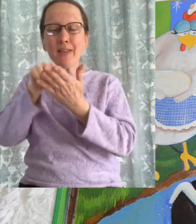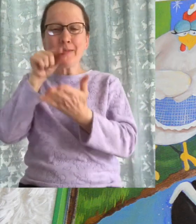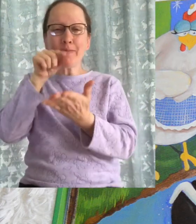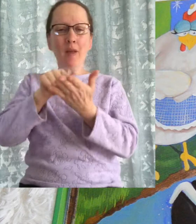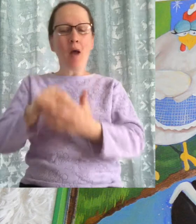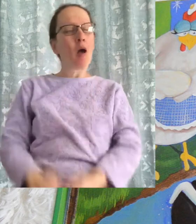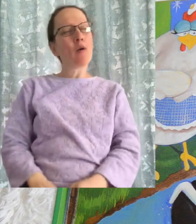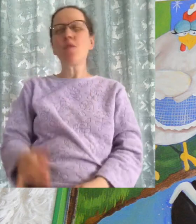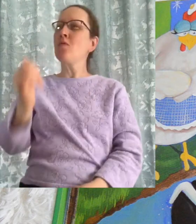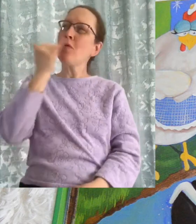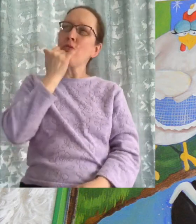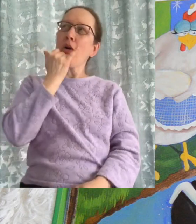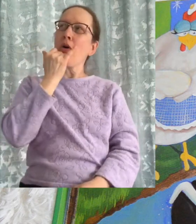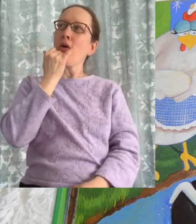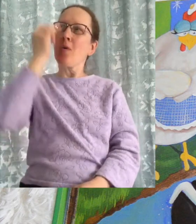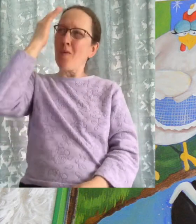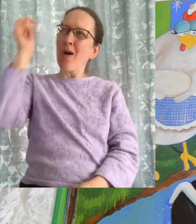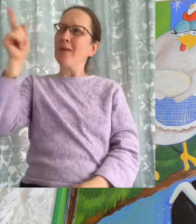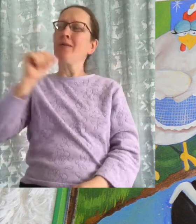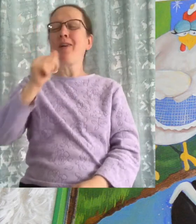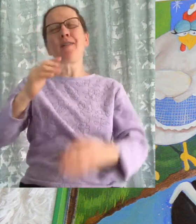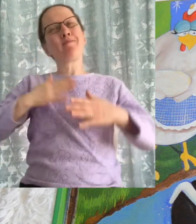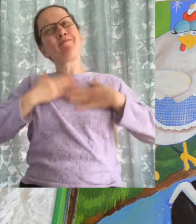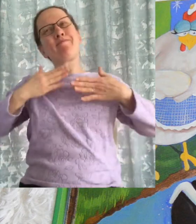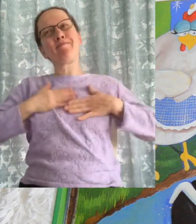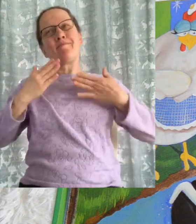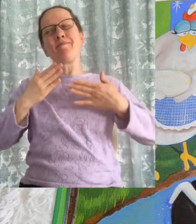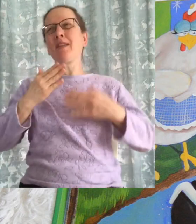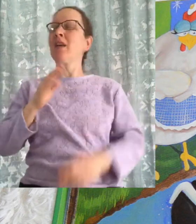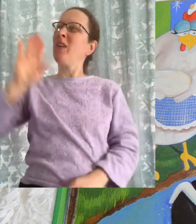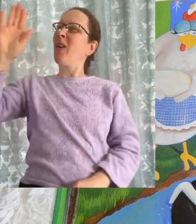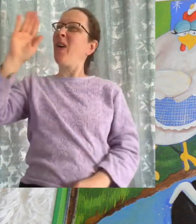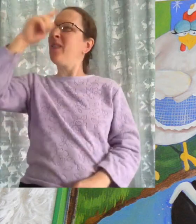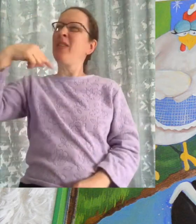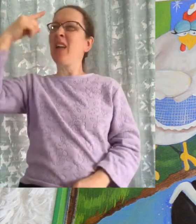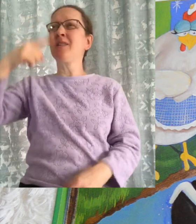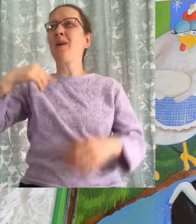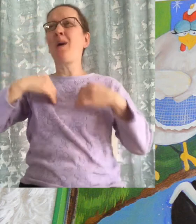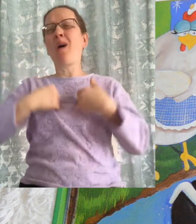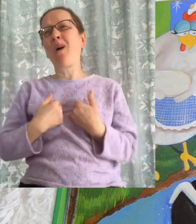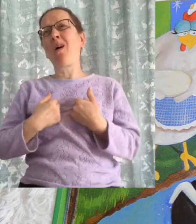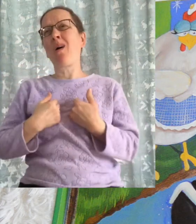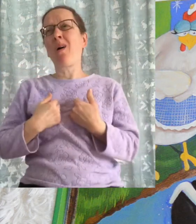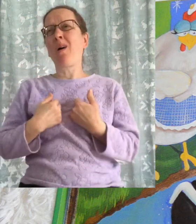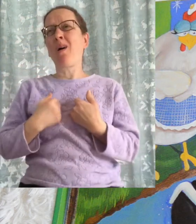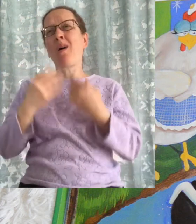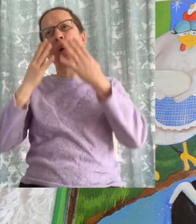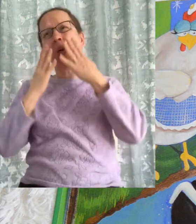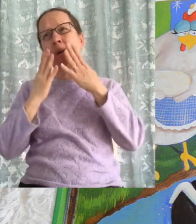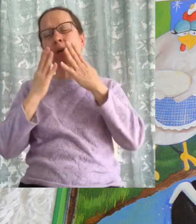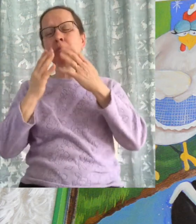in. "What's wrong, little chicken? You don't look so cheery. In fact, I would say you look kind of